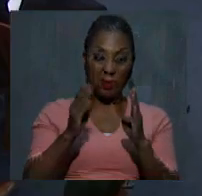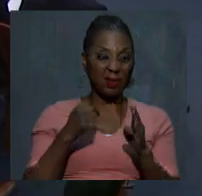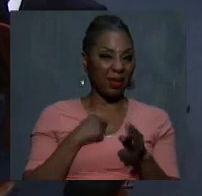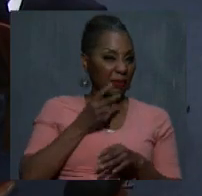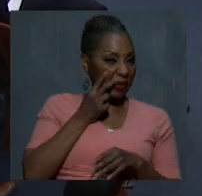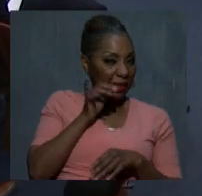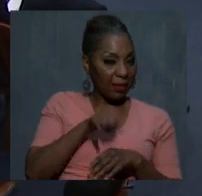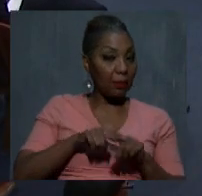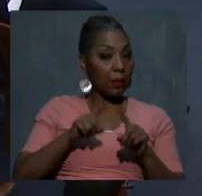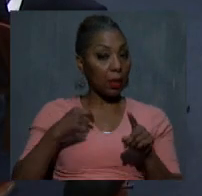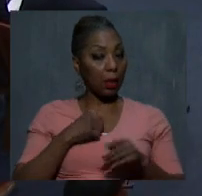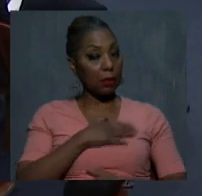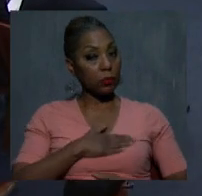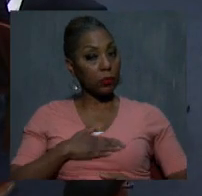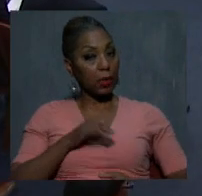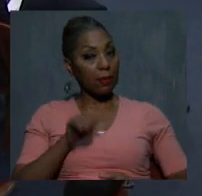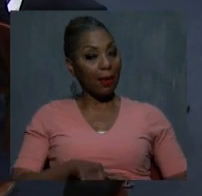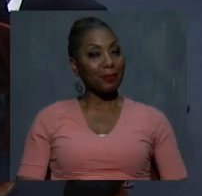that